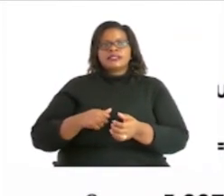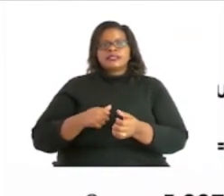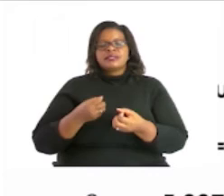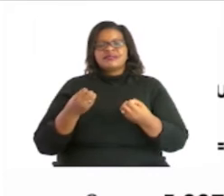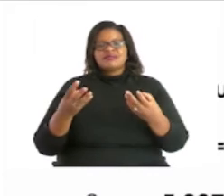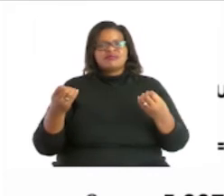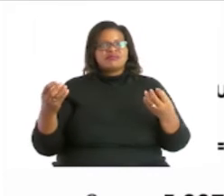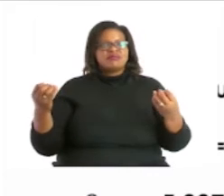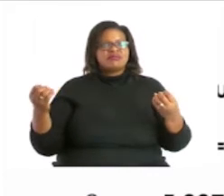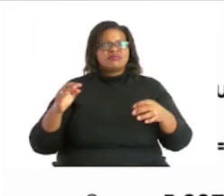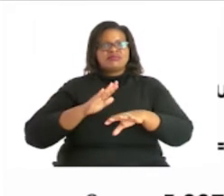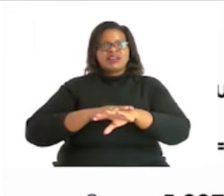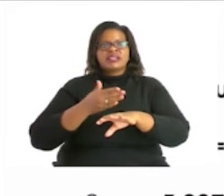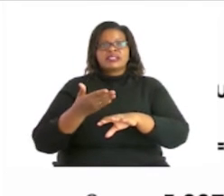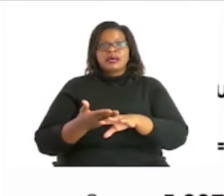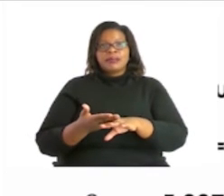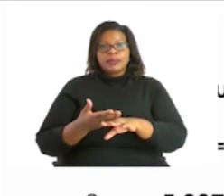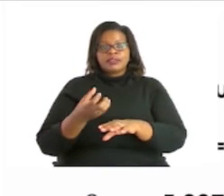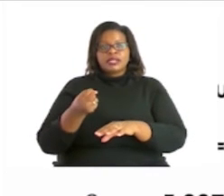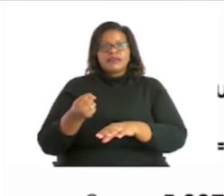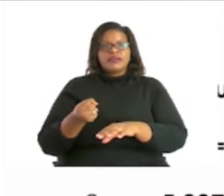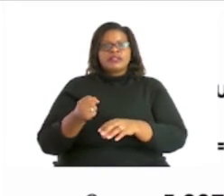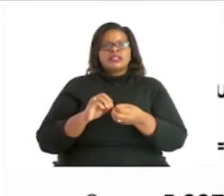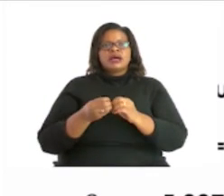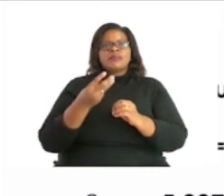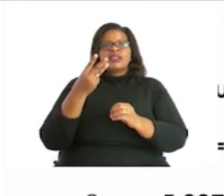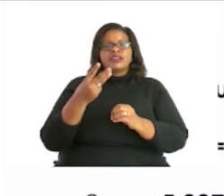more examples. Let's see number 3.